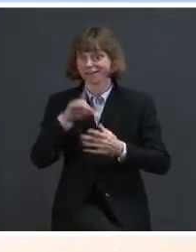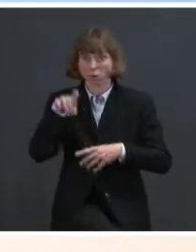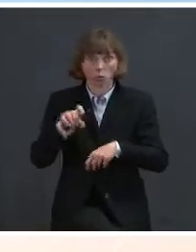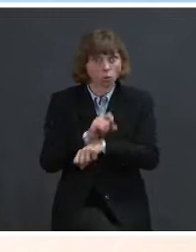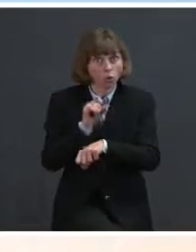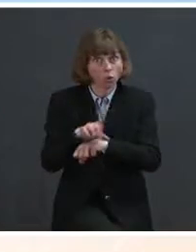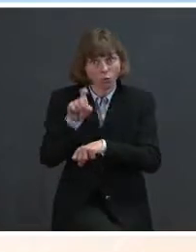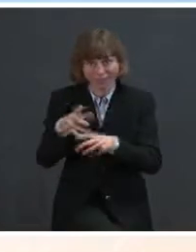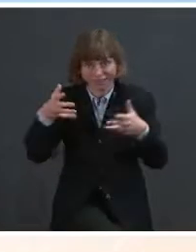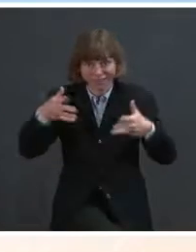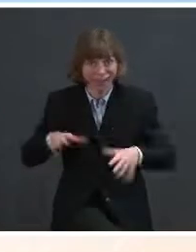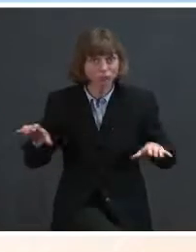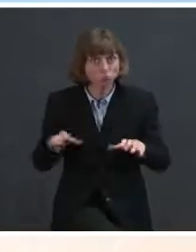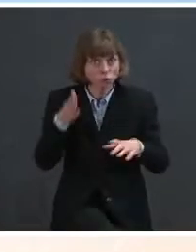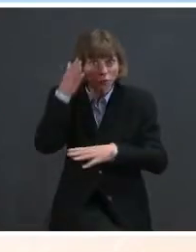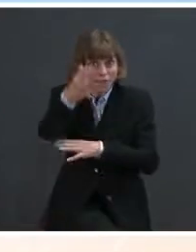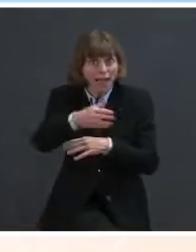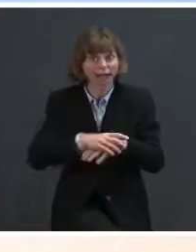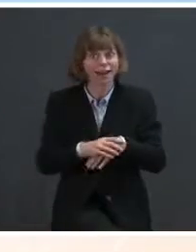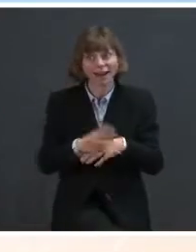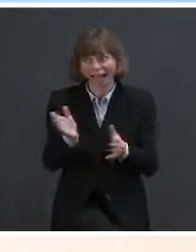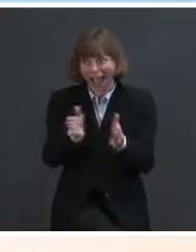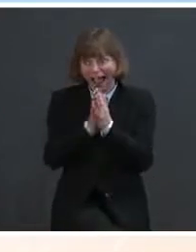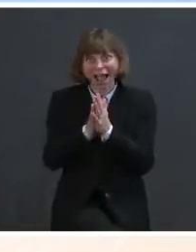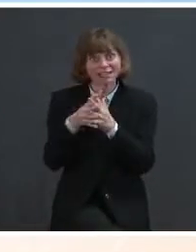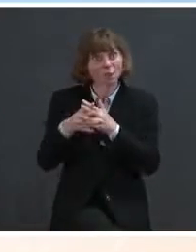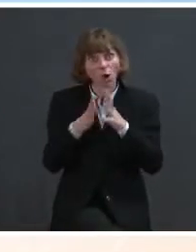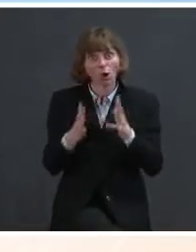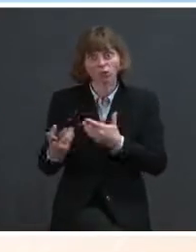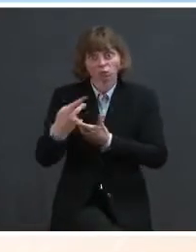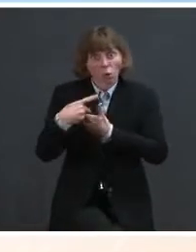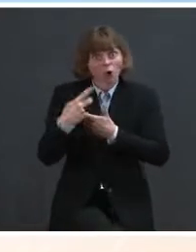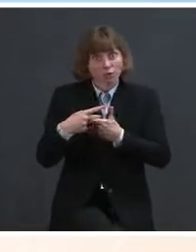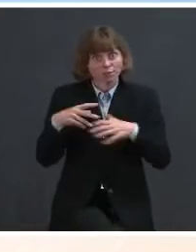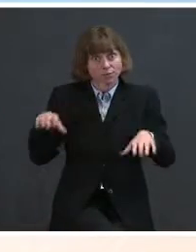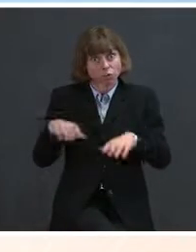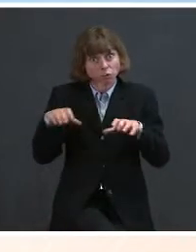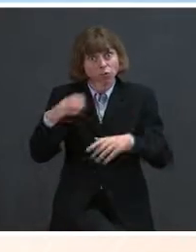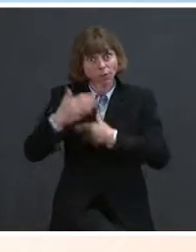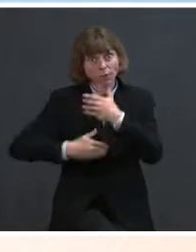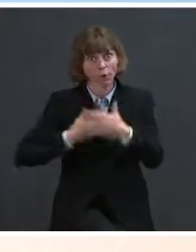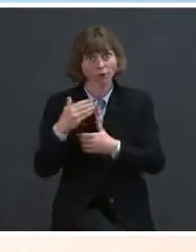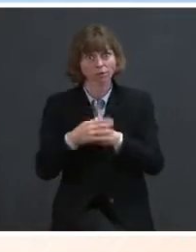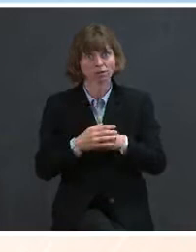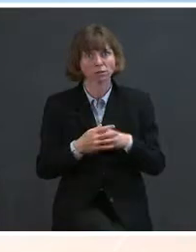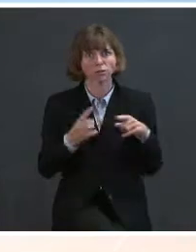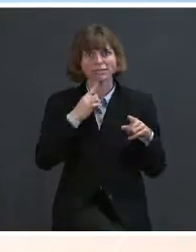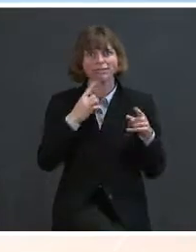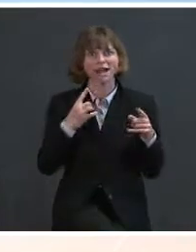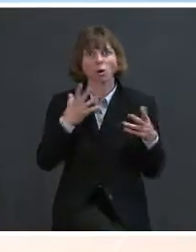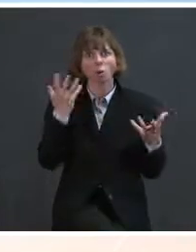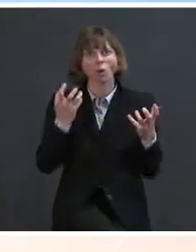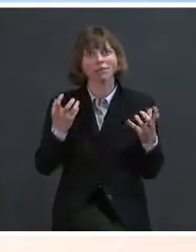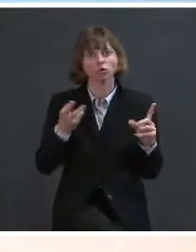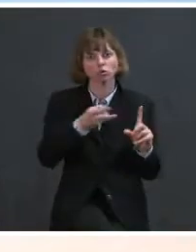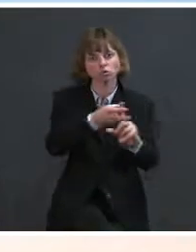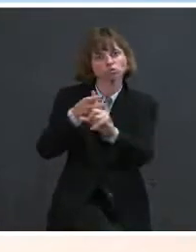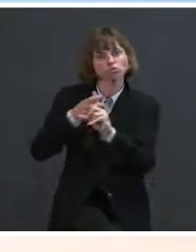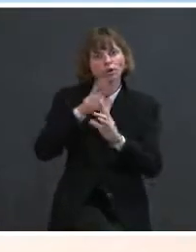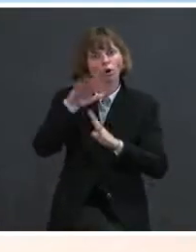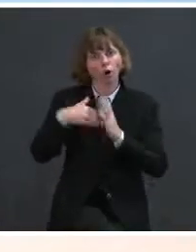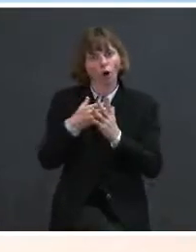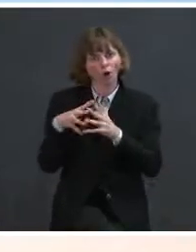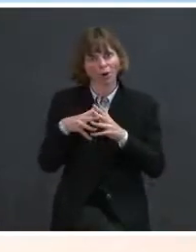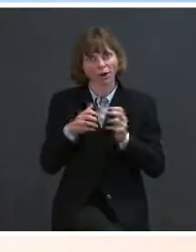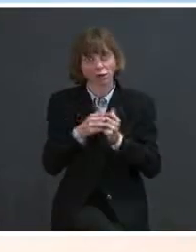process and do what's needed to be done so we can get to those July 4th barbecues. Fairness, as he said, to bring all Americans together, which is why I asked. Of course